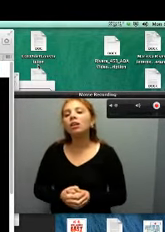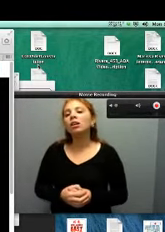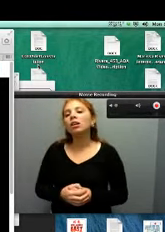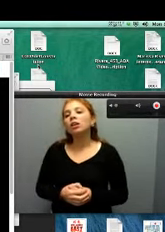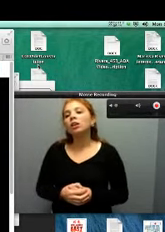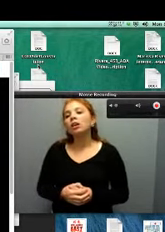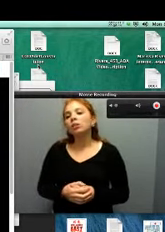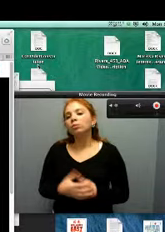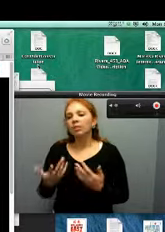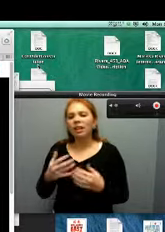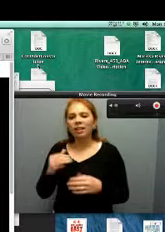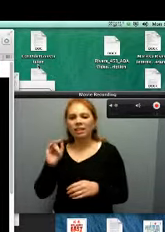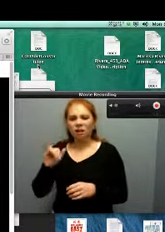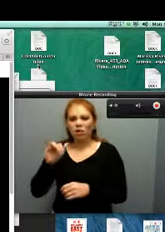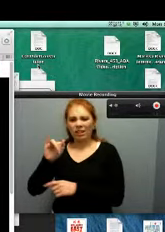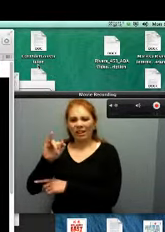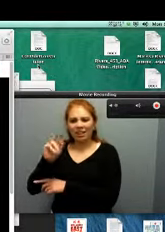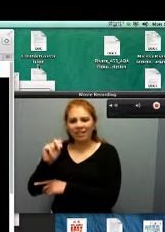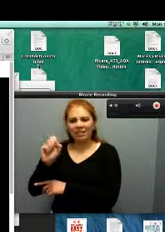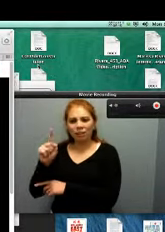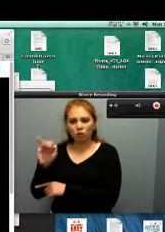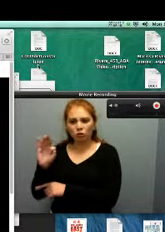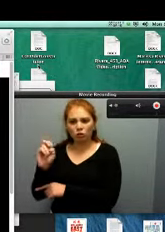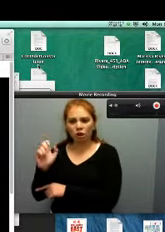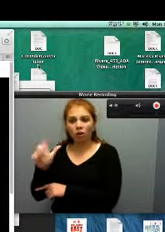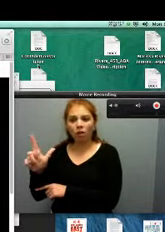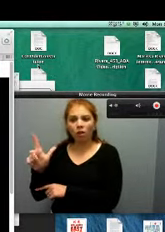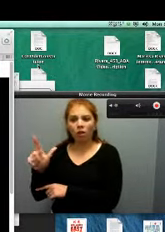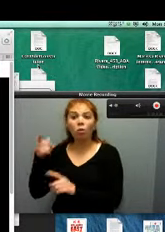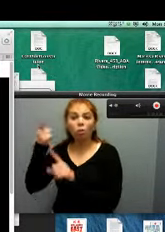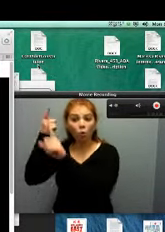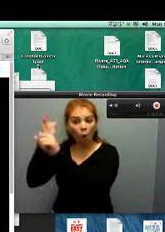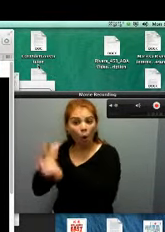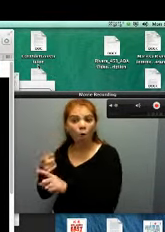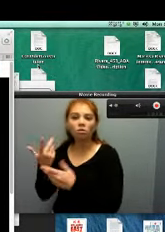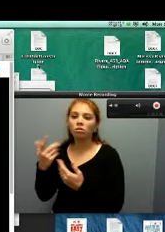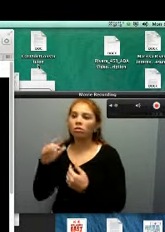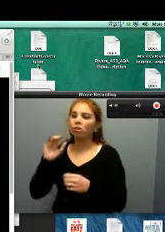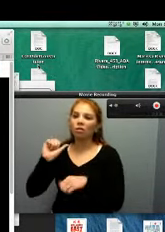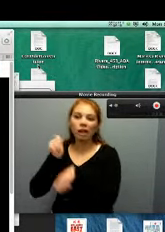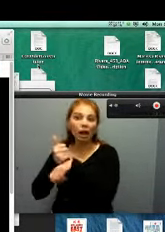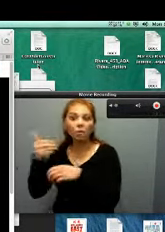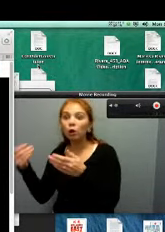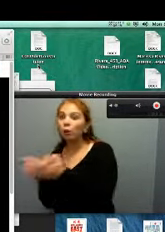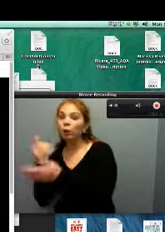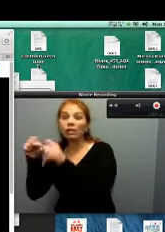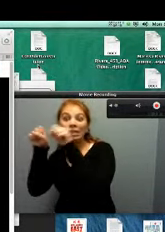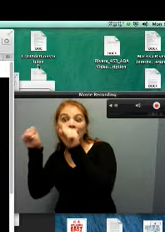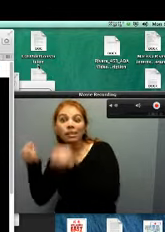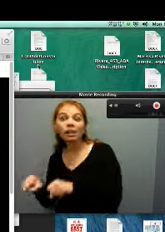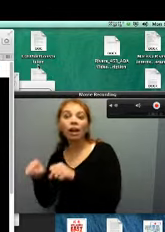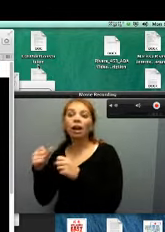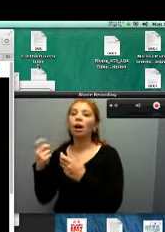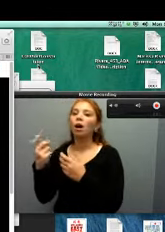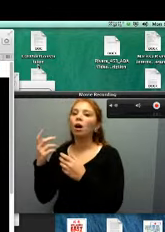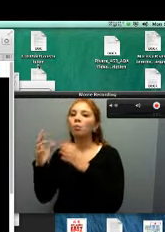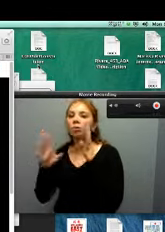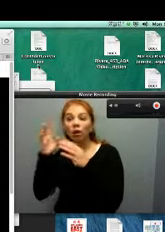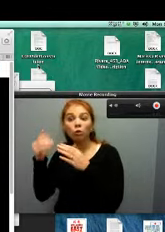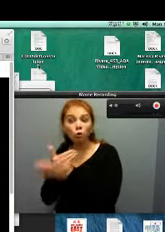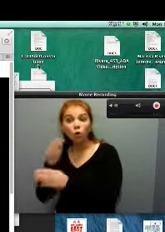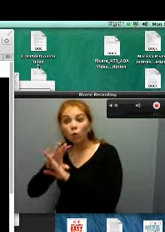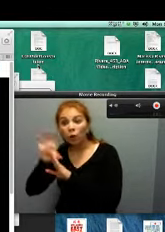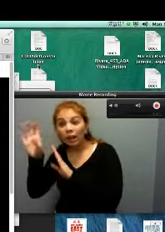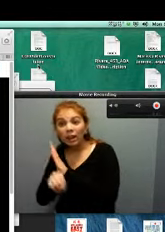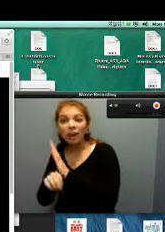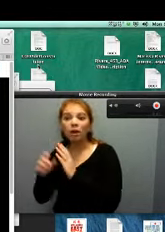Or these institutional goals. We're setting up a whole new system and how to develop curriculum. You're going to